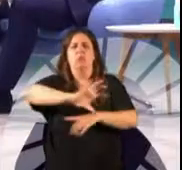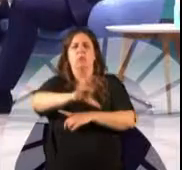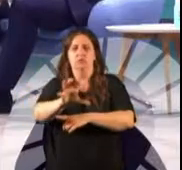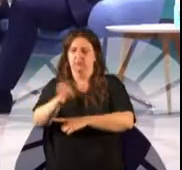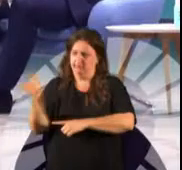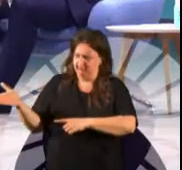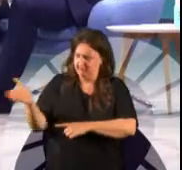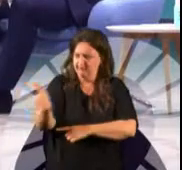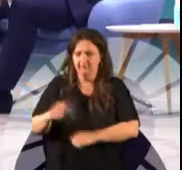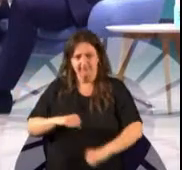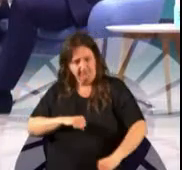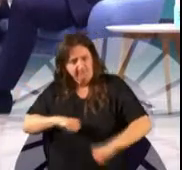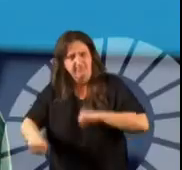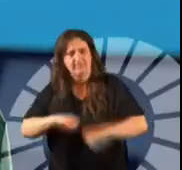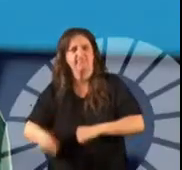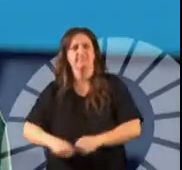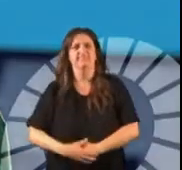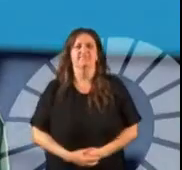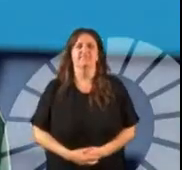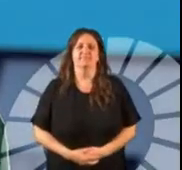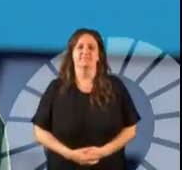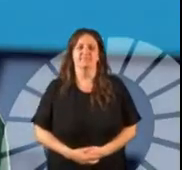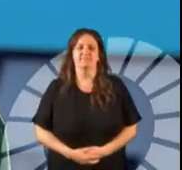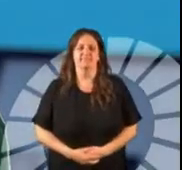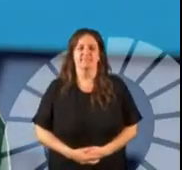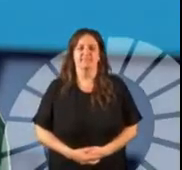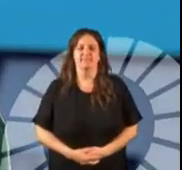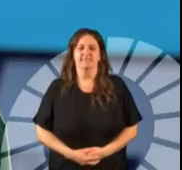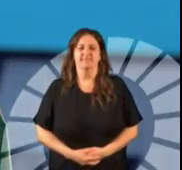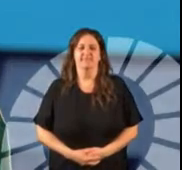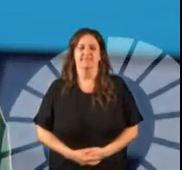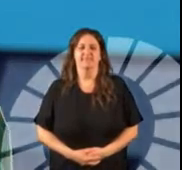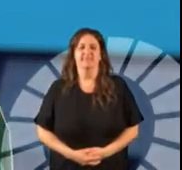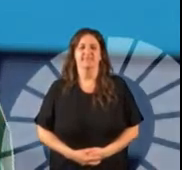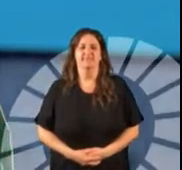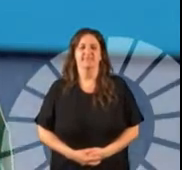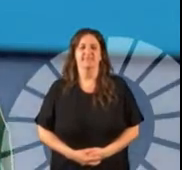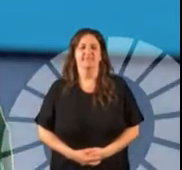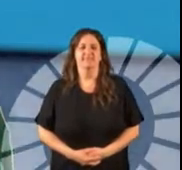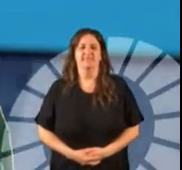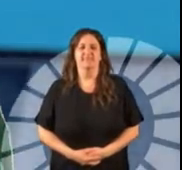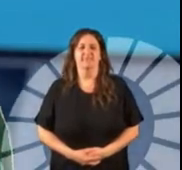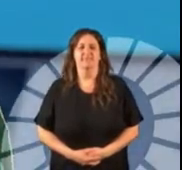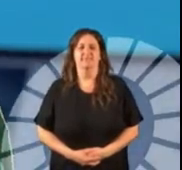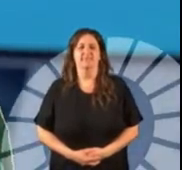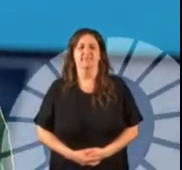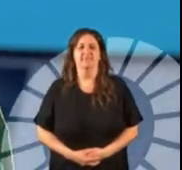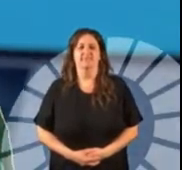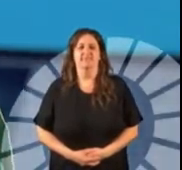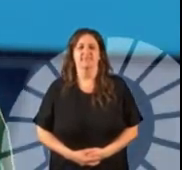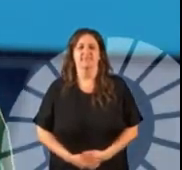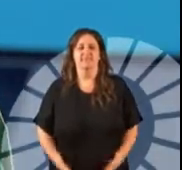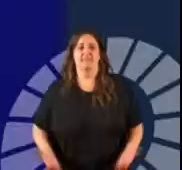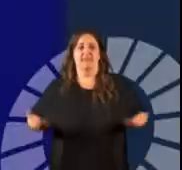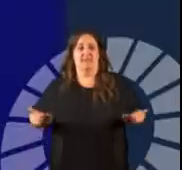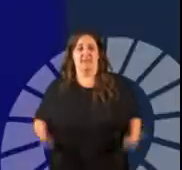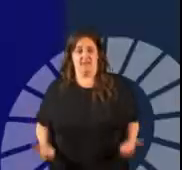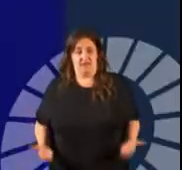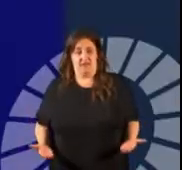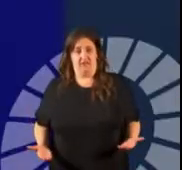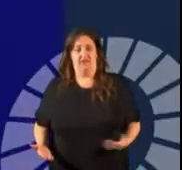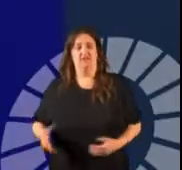over $23 billion that has been put forward by all